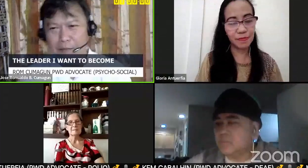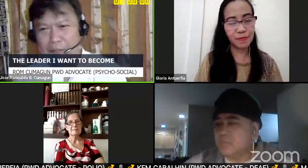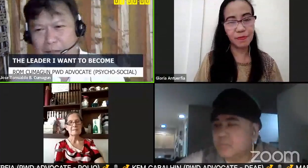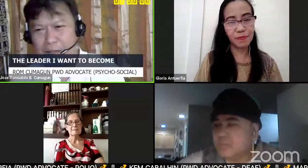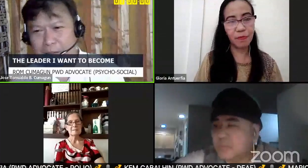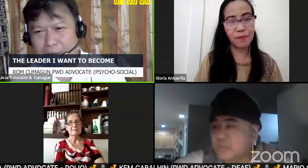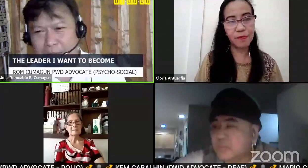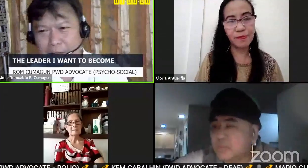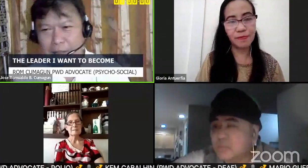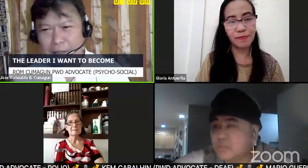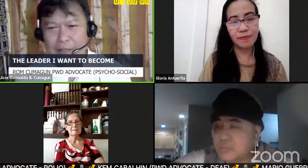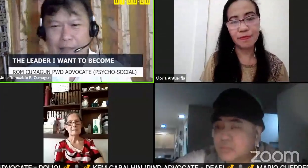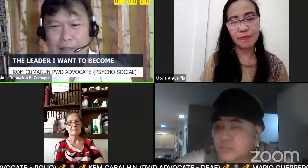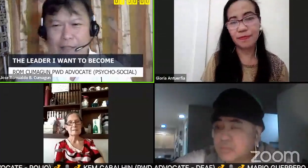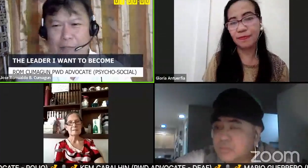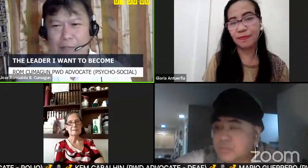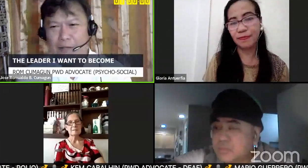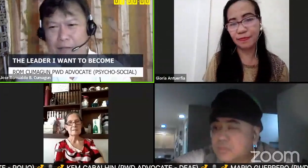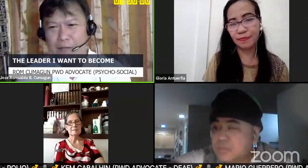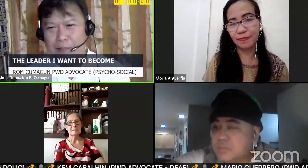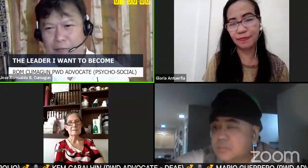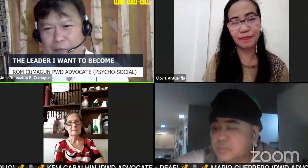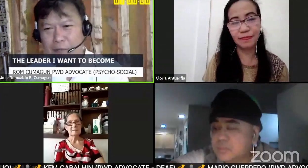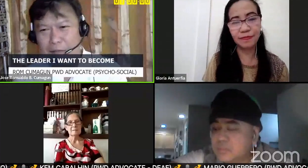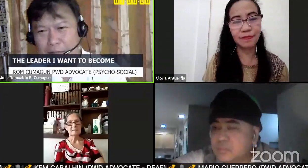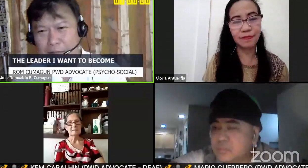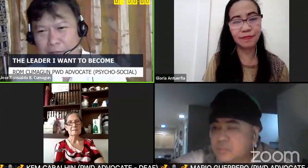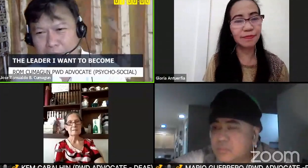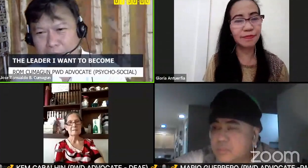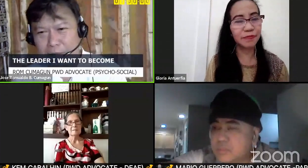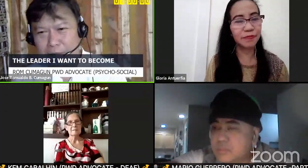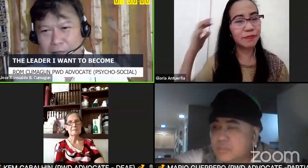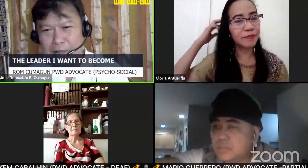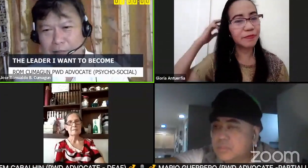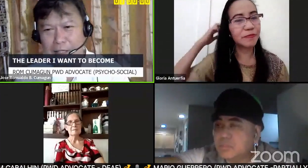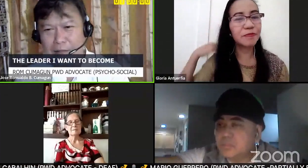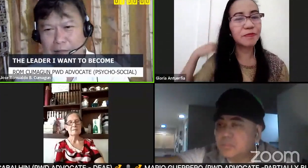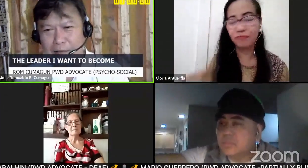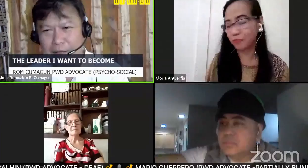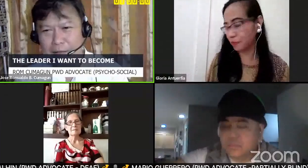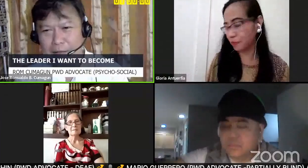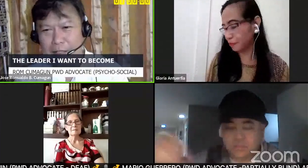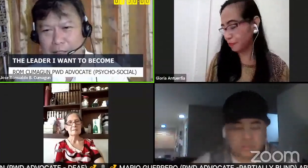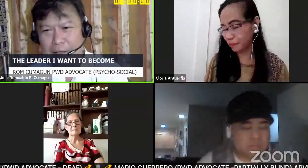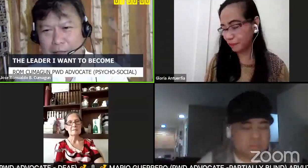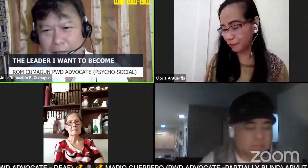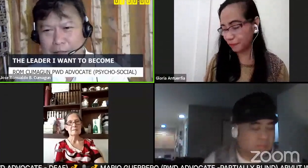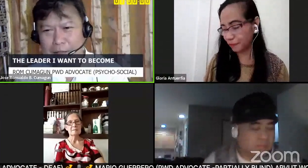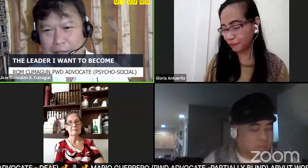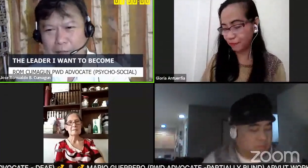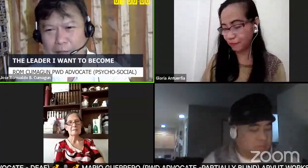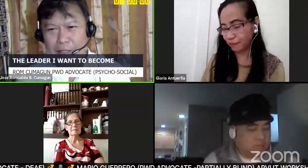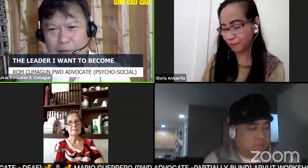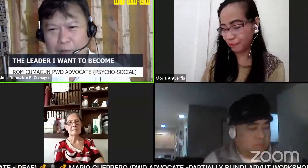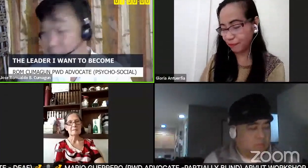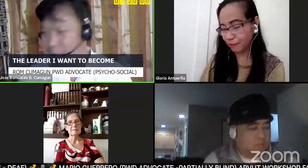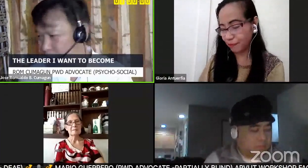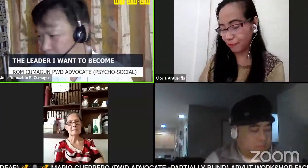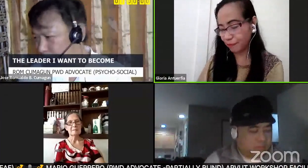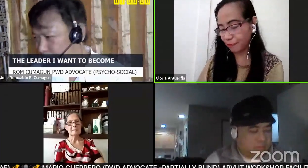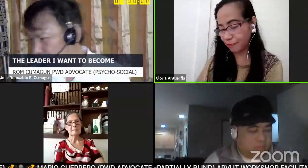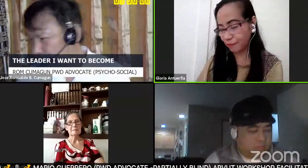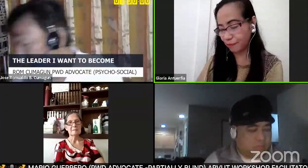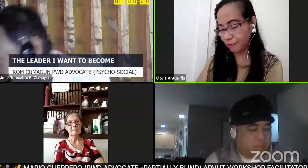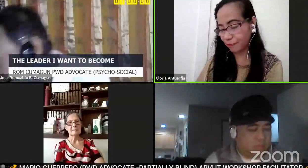this webinar. The topic of this webinar is the leader I want